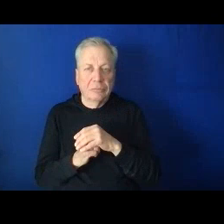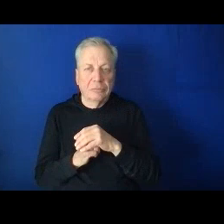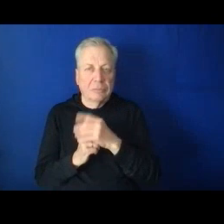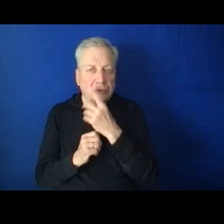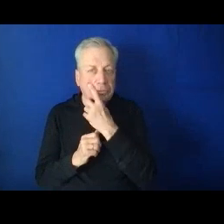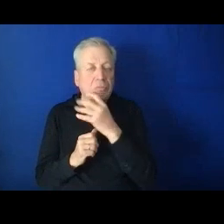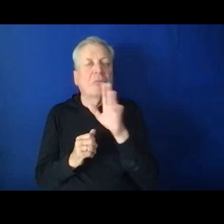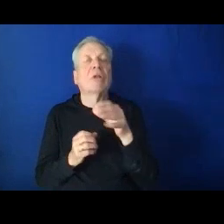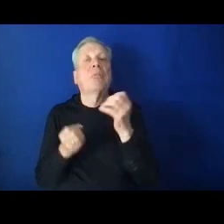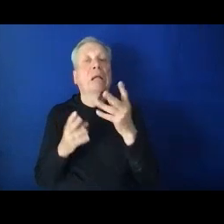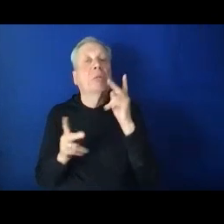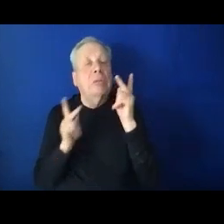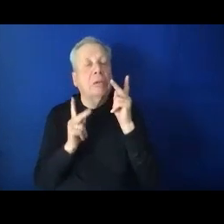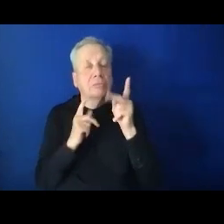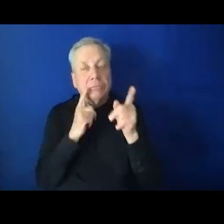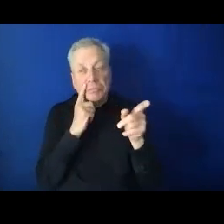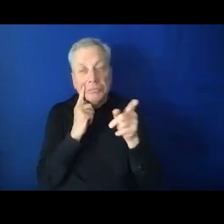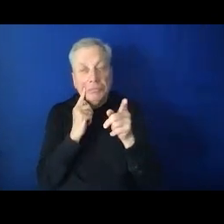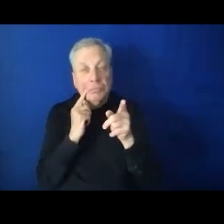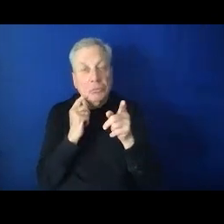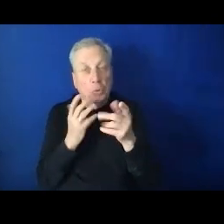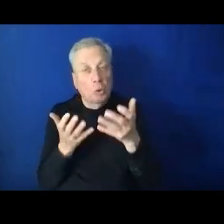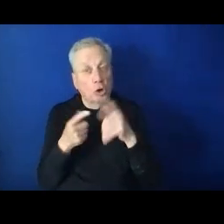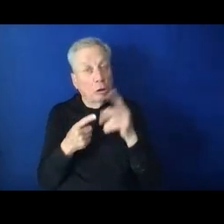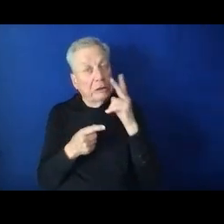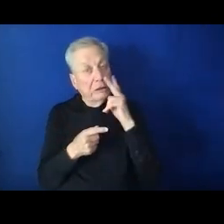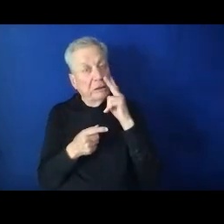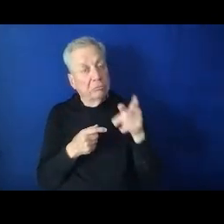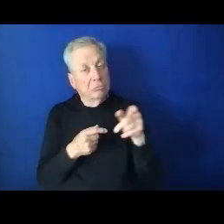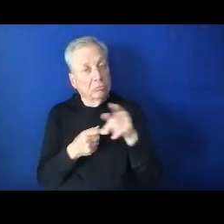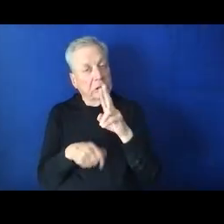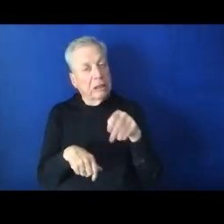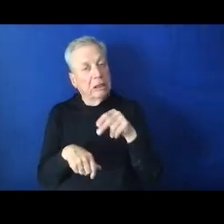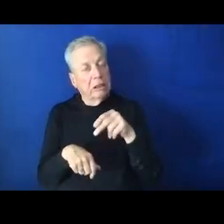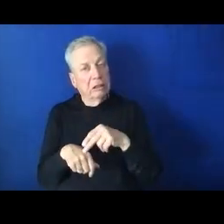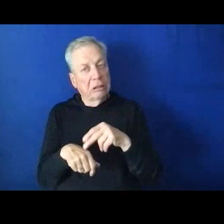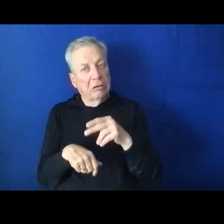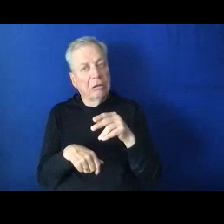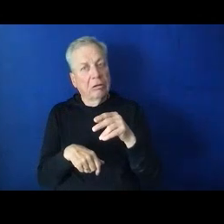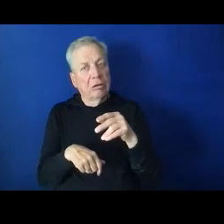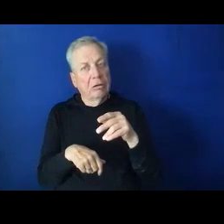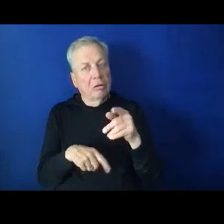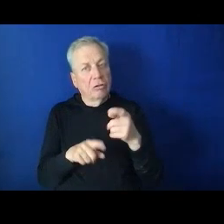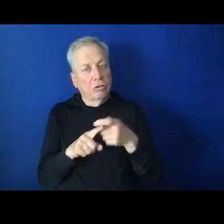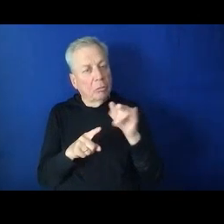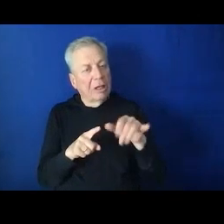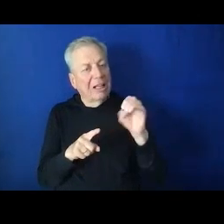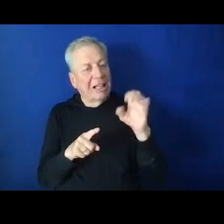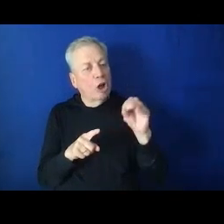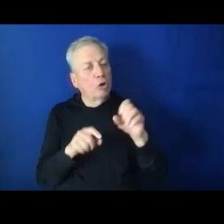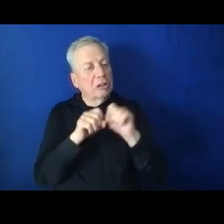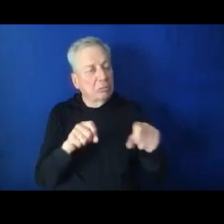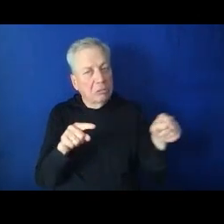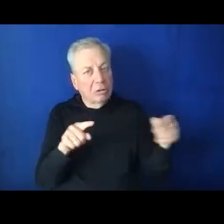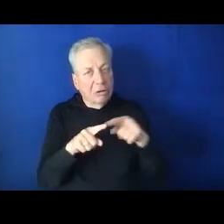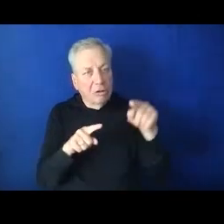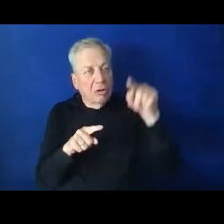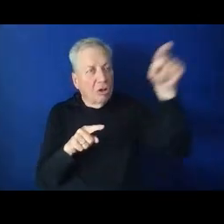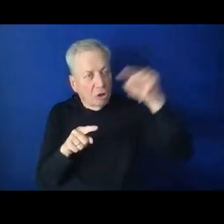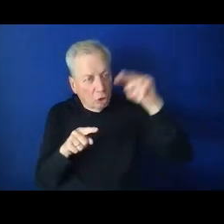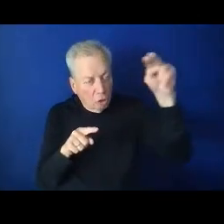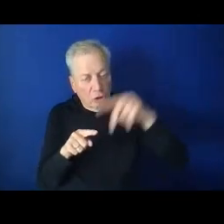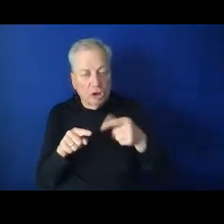lot of people want to see natural immigration, emigration to and from these ecosystems, the NCDE in the north, the GYE